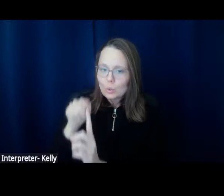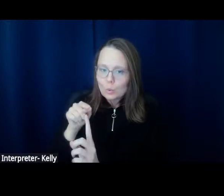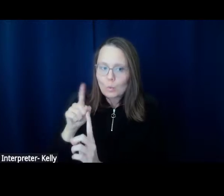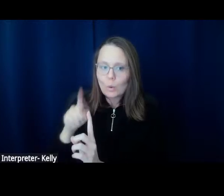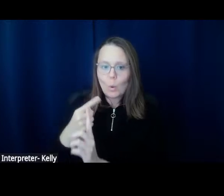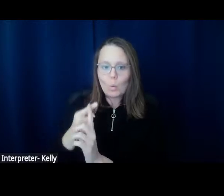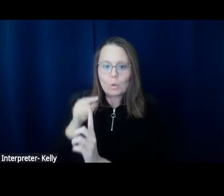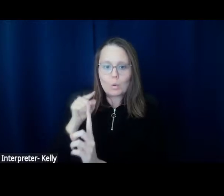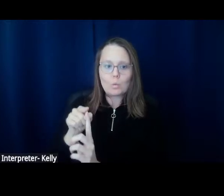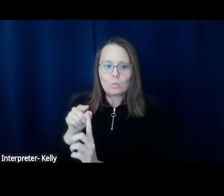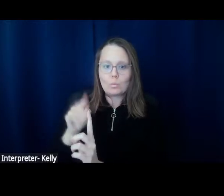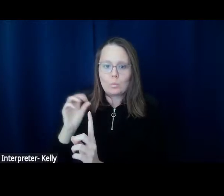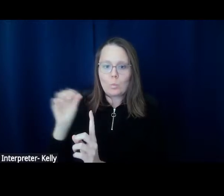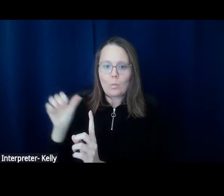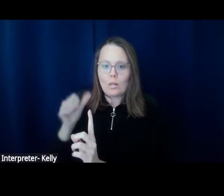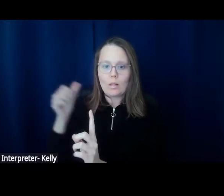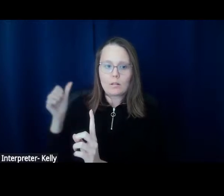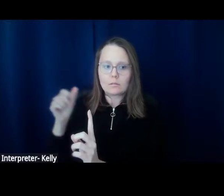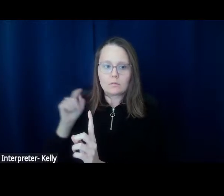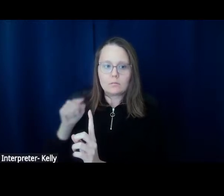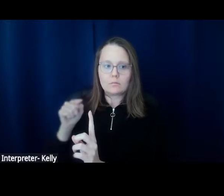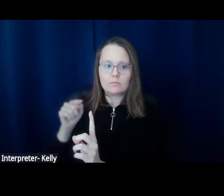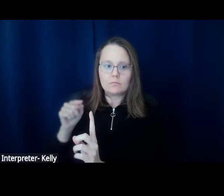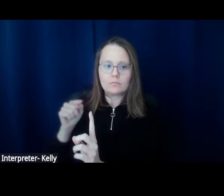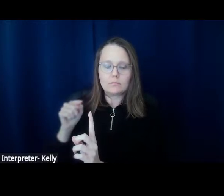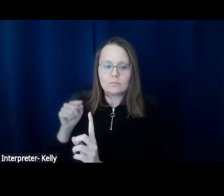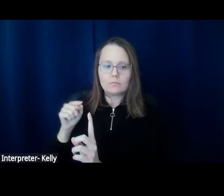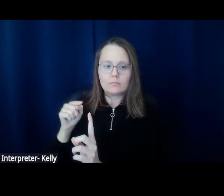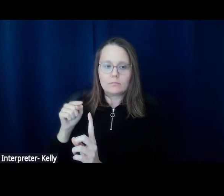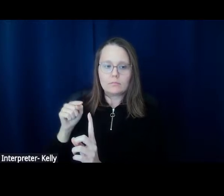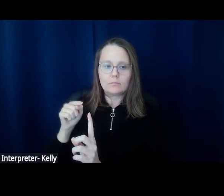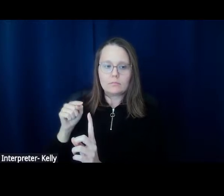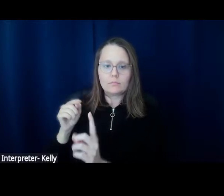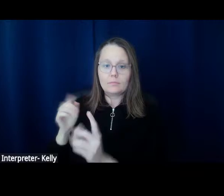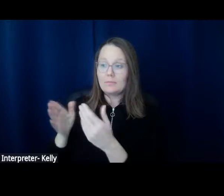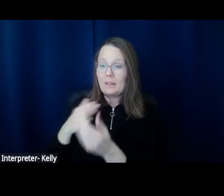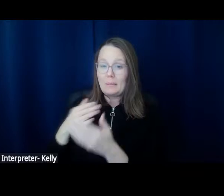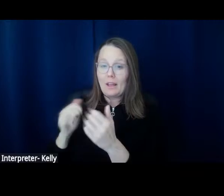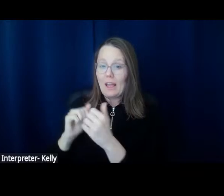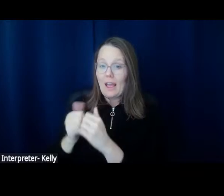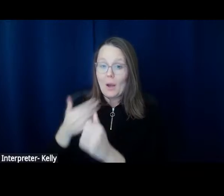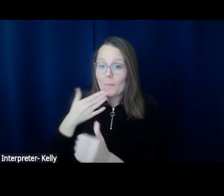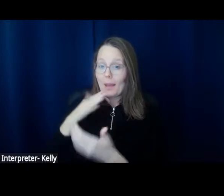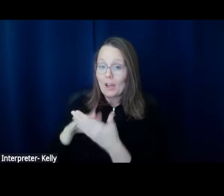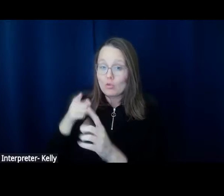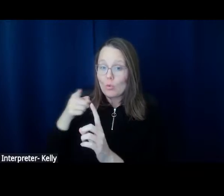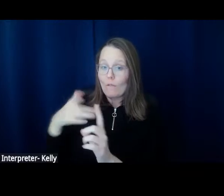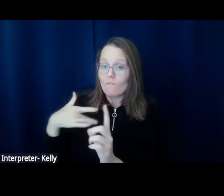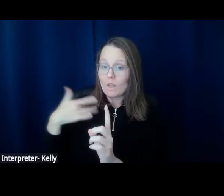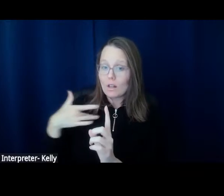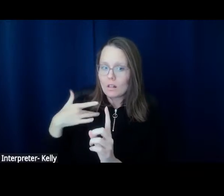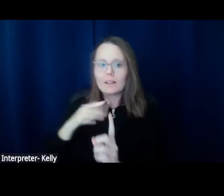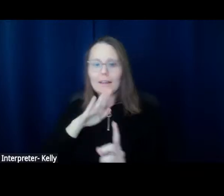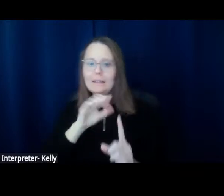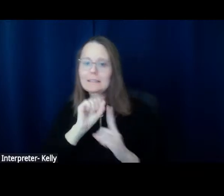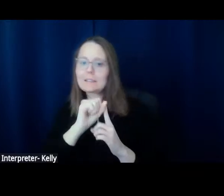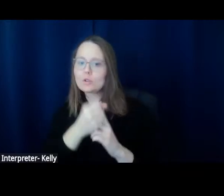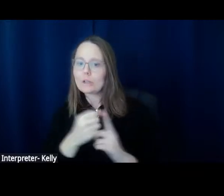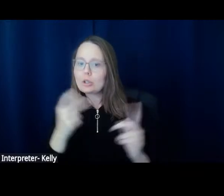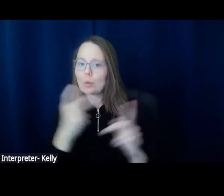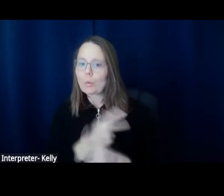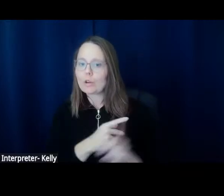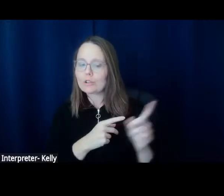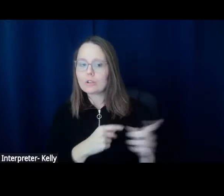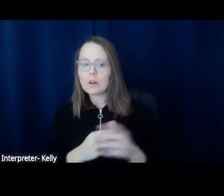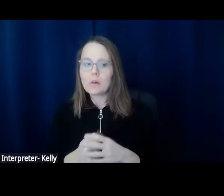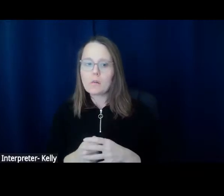else. And however bad you feel, his situation is worse. But you feel bad enough, believe me. It's like you're